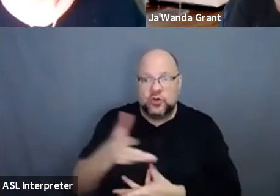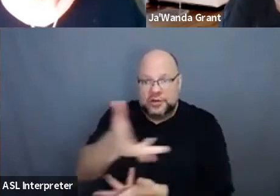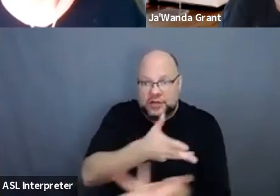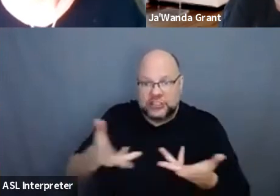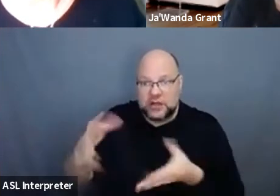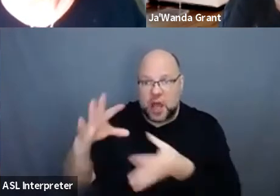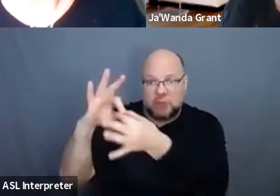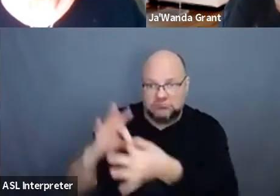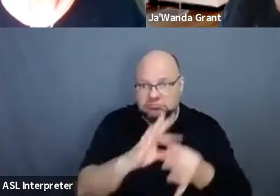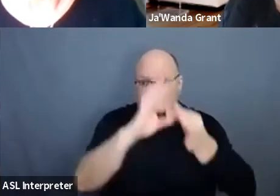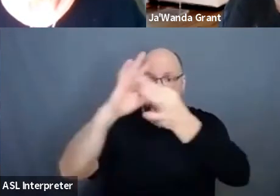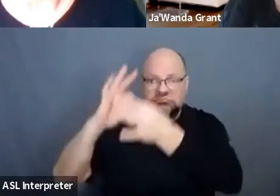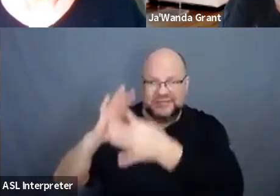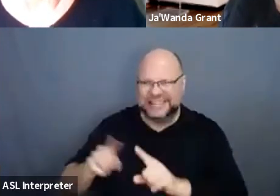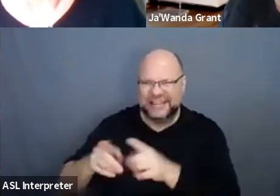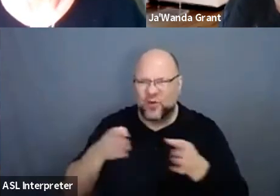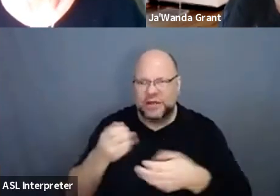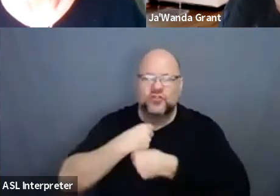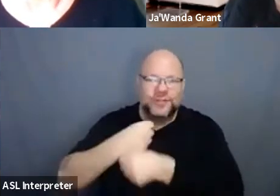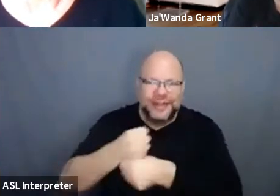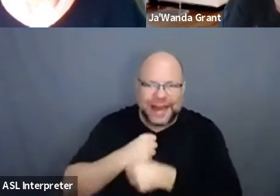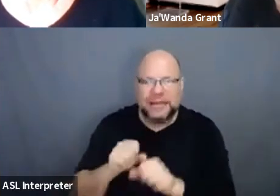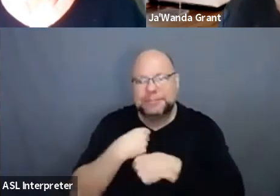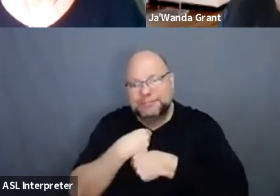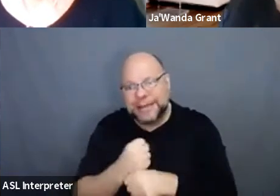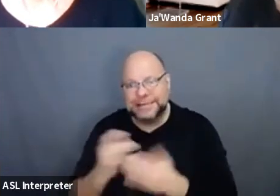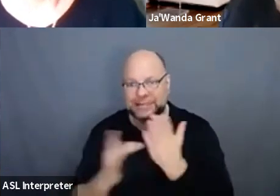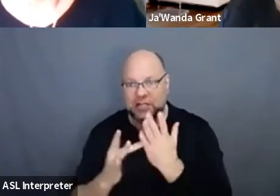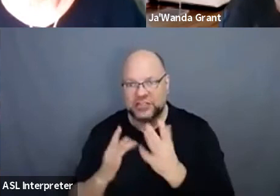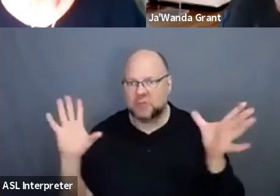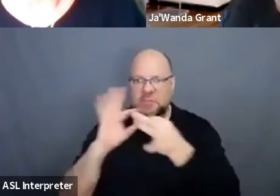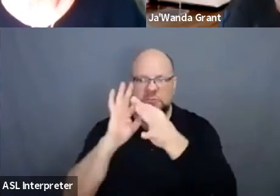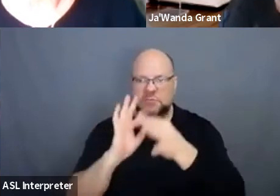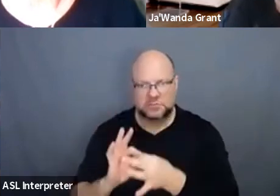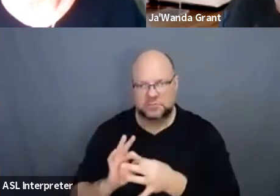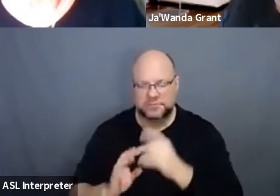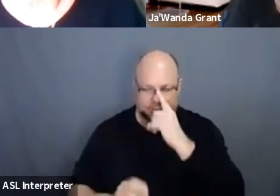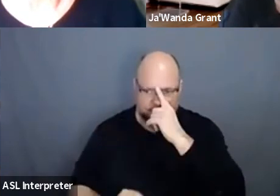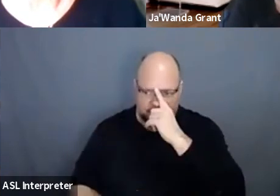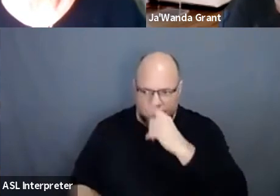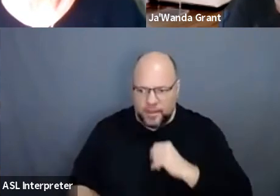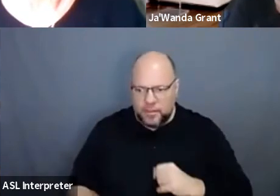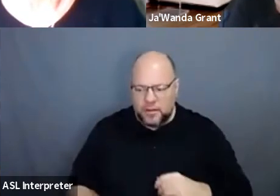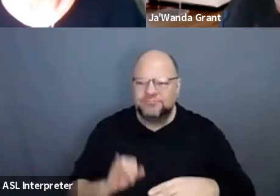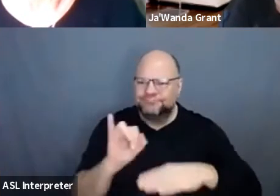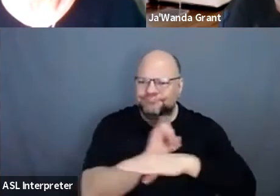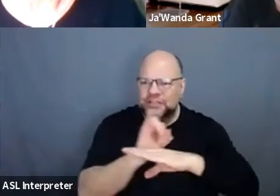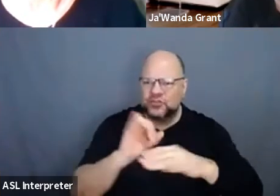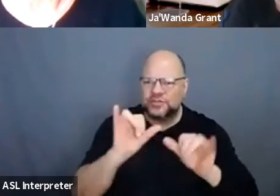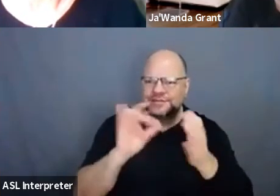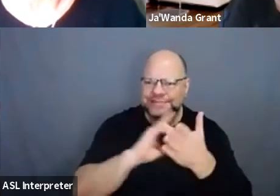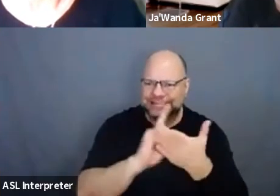and all those other ways of creating and generating technology. I feel like the industrial design